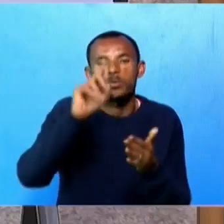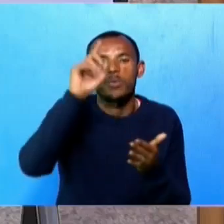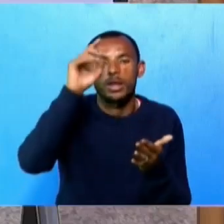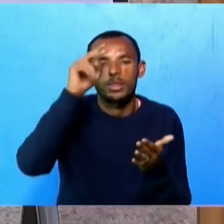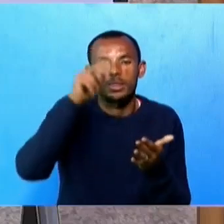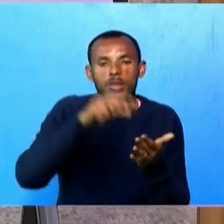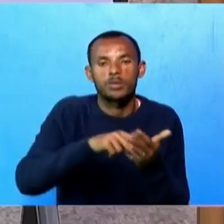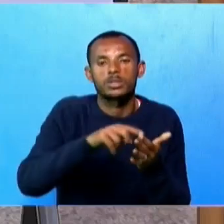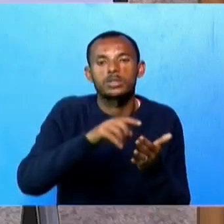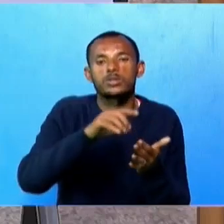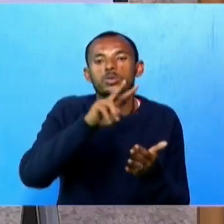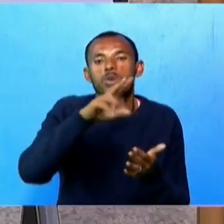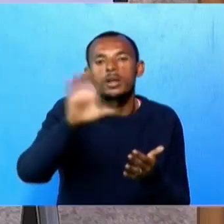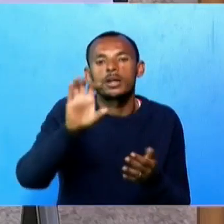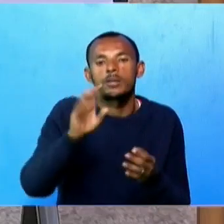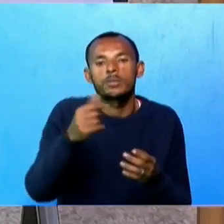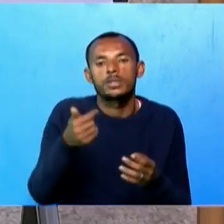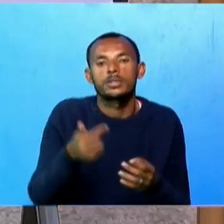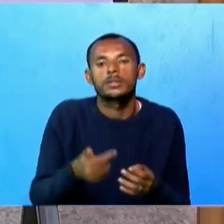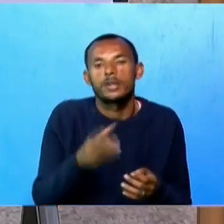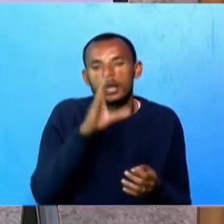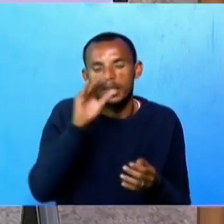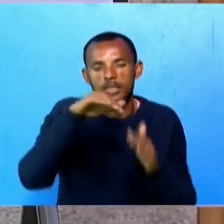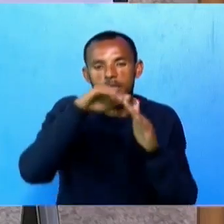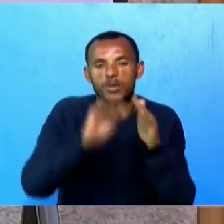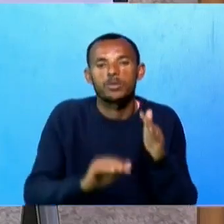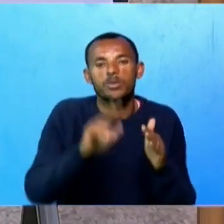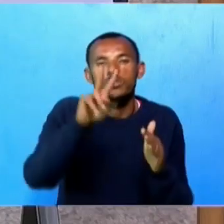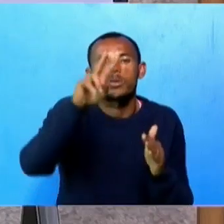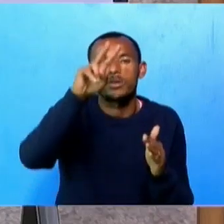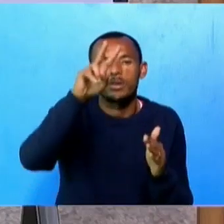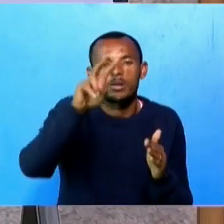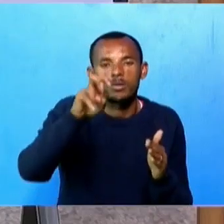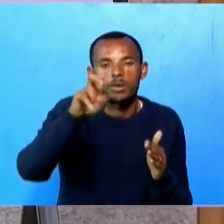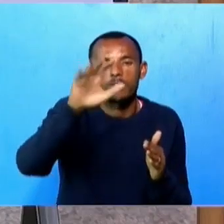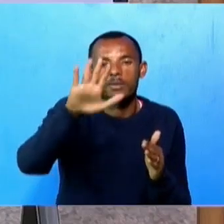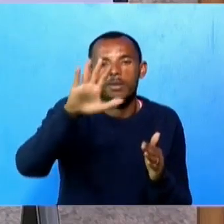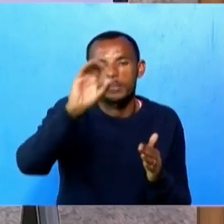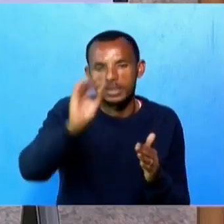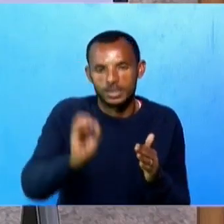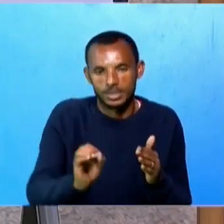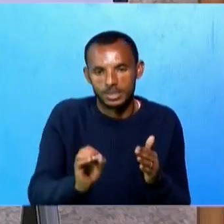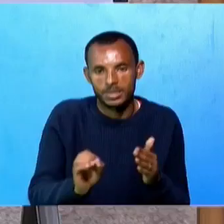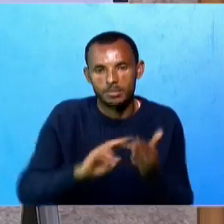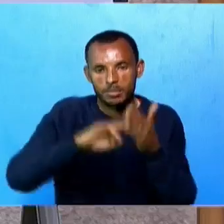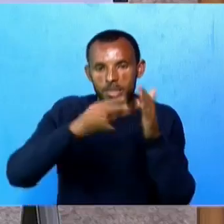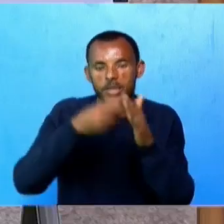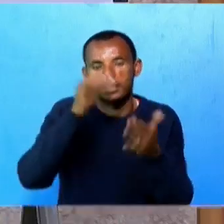per. The discount is 25% off, meaning that